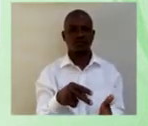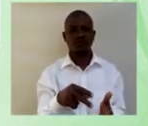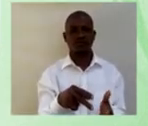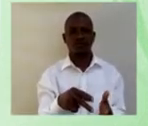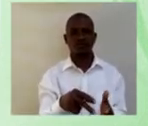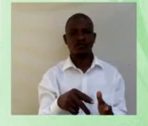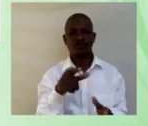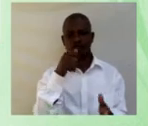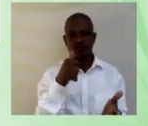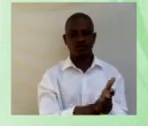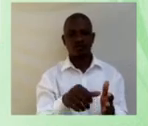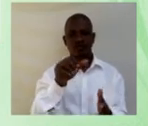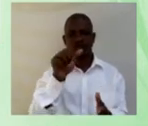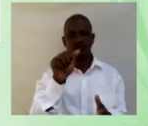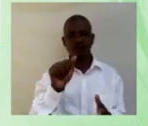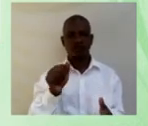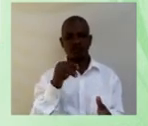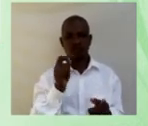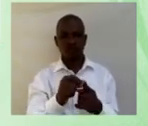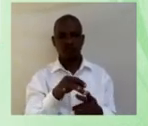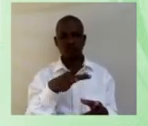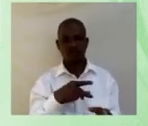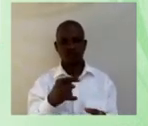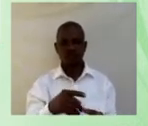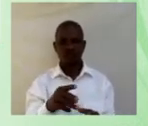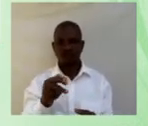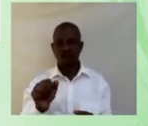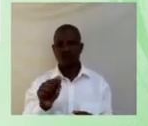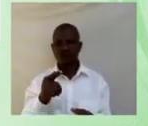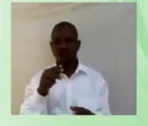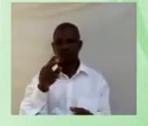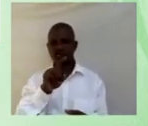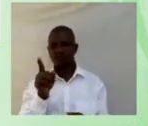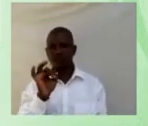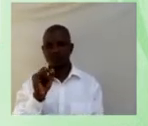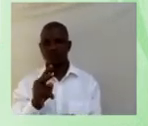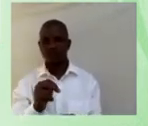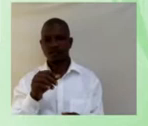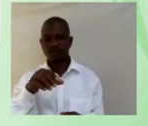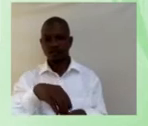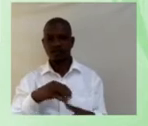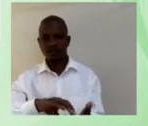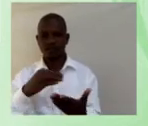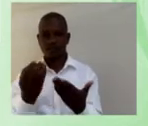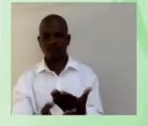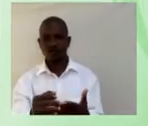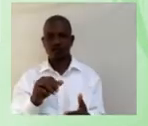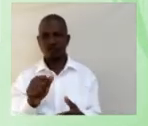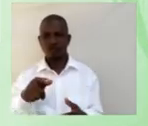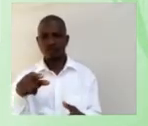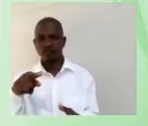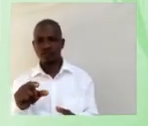symbolizes letters A in words like magazine, calendar, AI